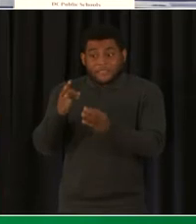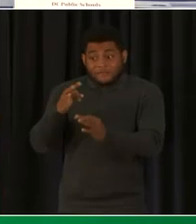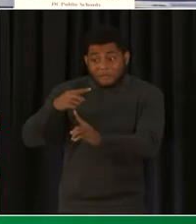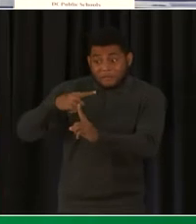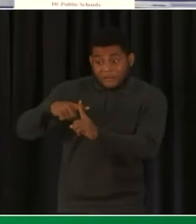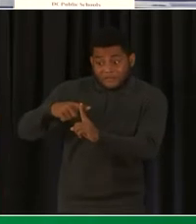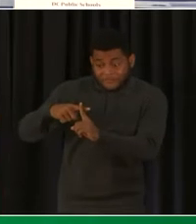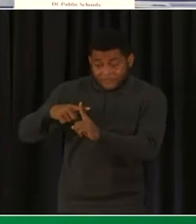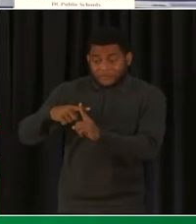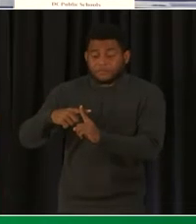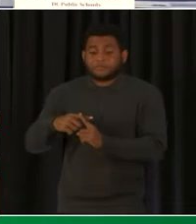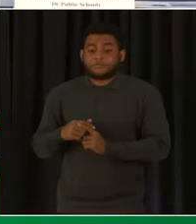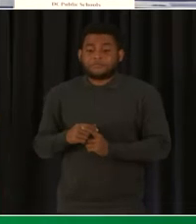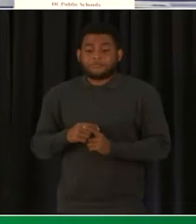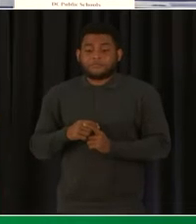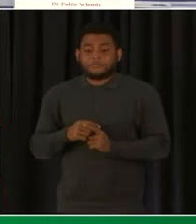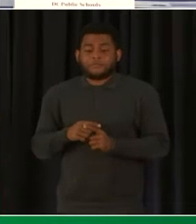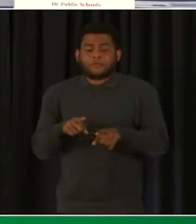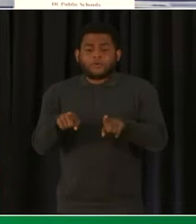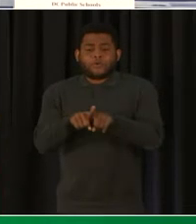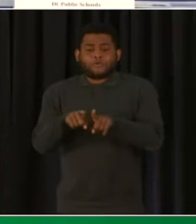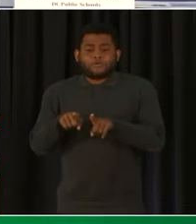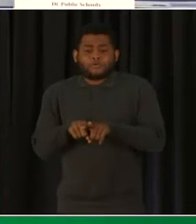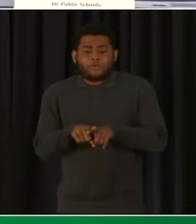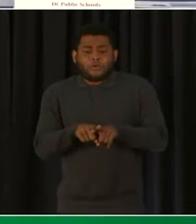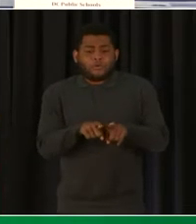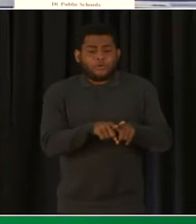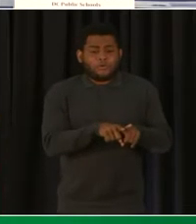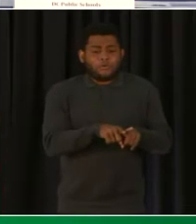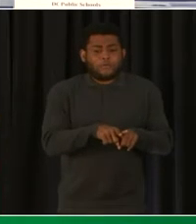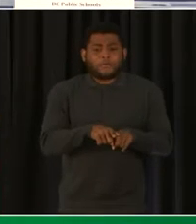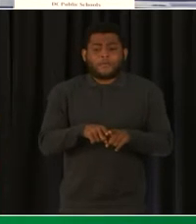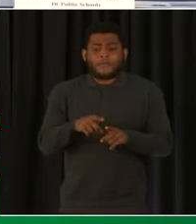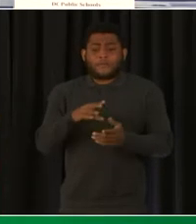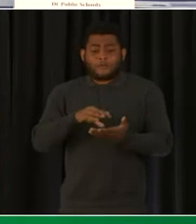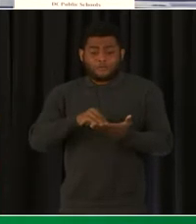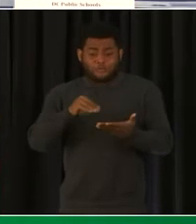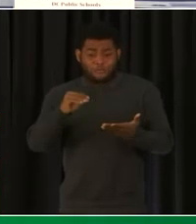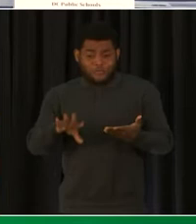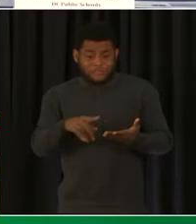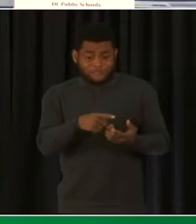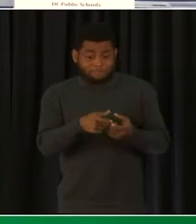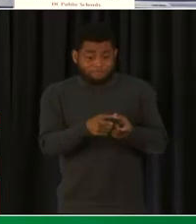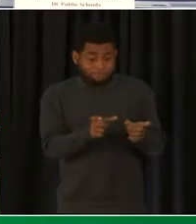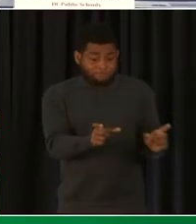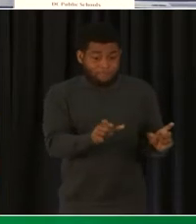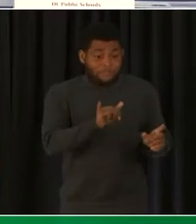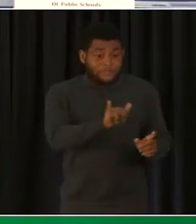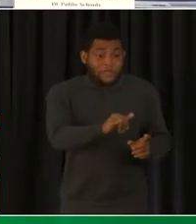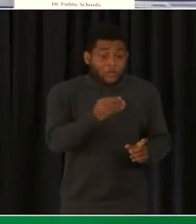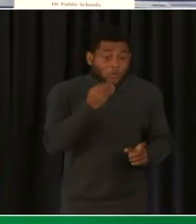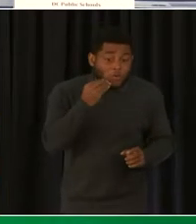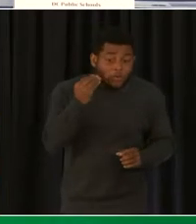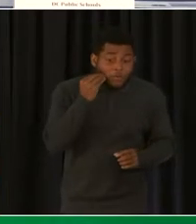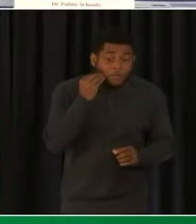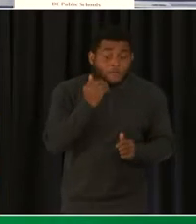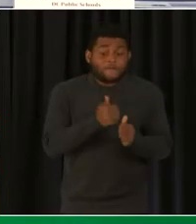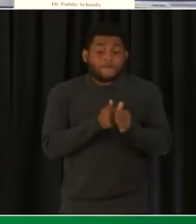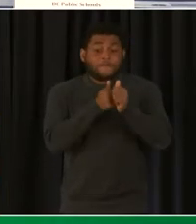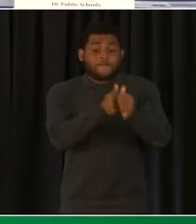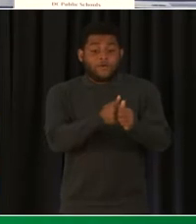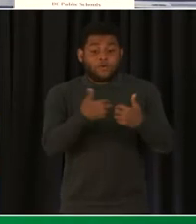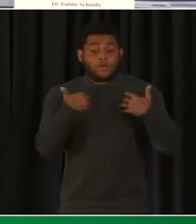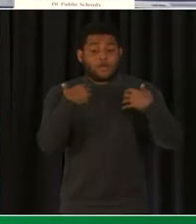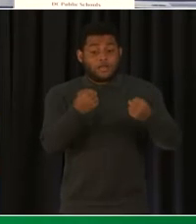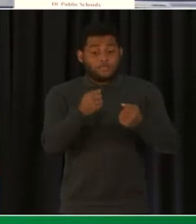positive case. But you should ensure that your student is isolated, stays home, and follows the health and